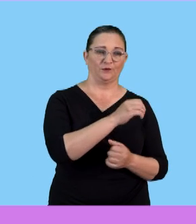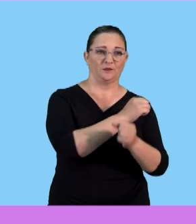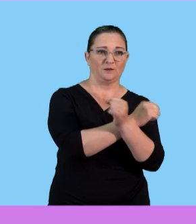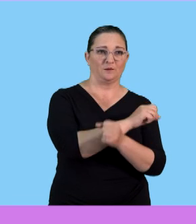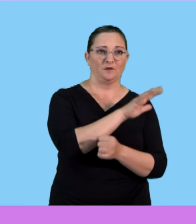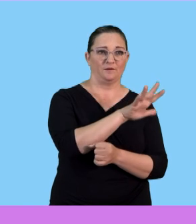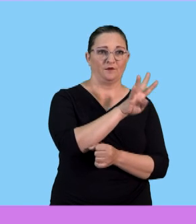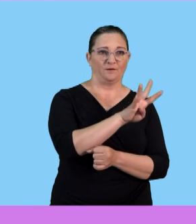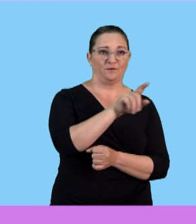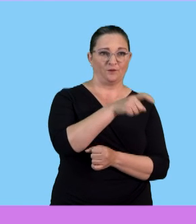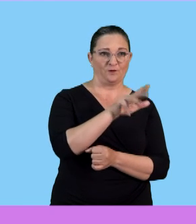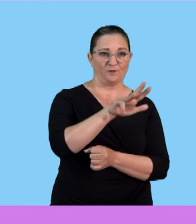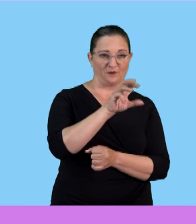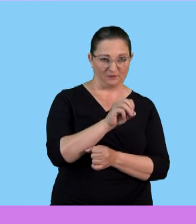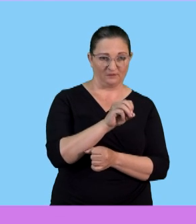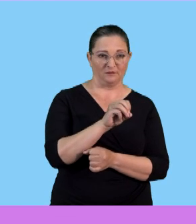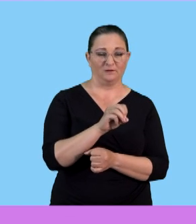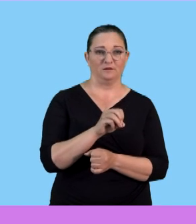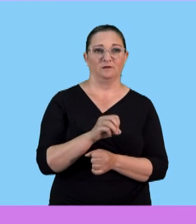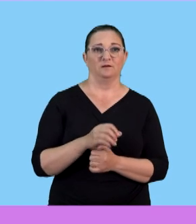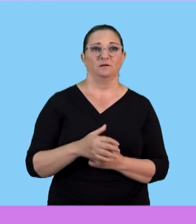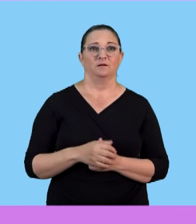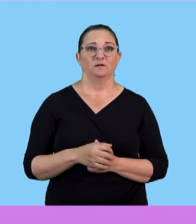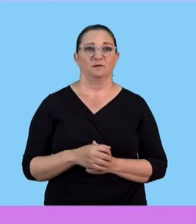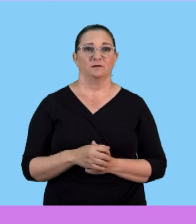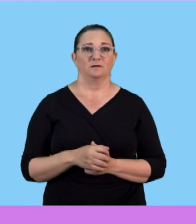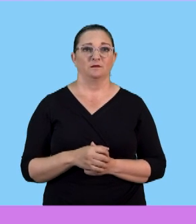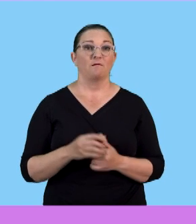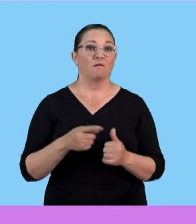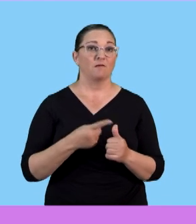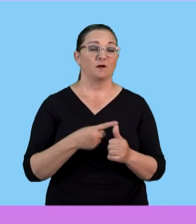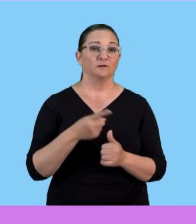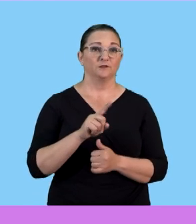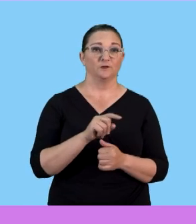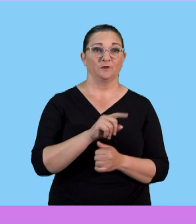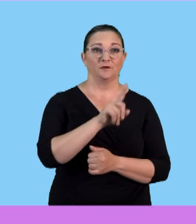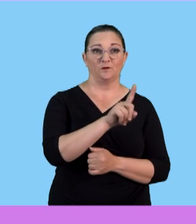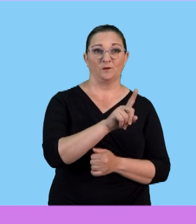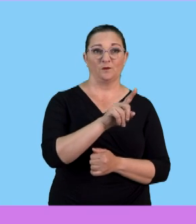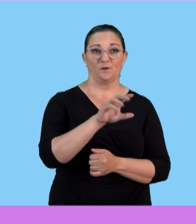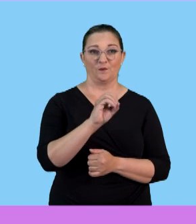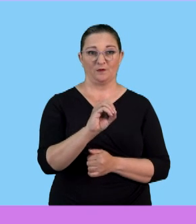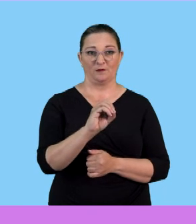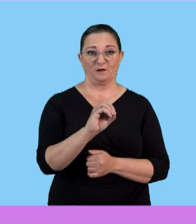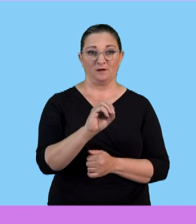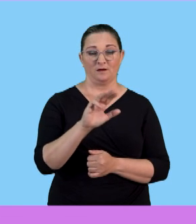200 multiplied by 54 Rand 90. Working that out, it gives us